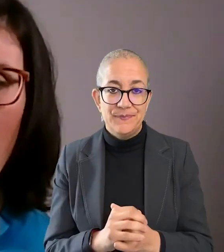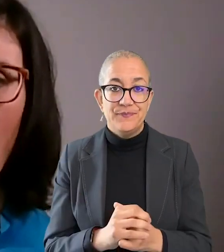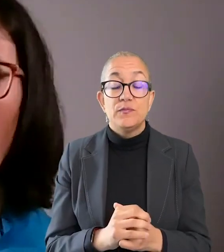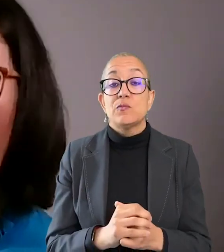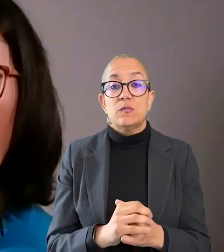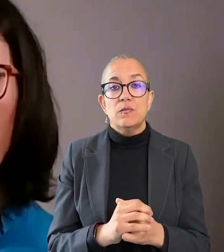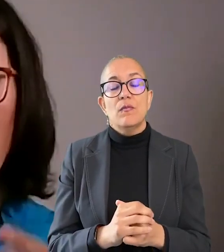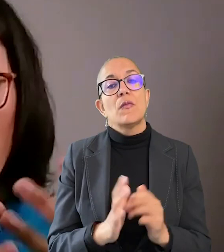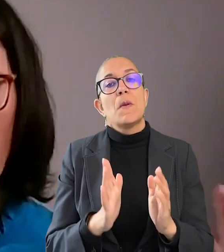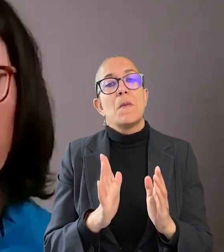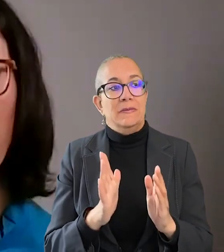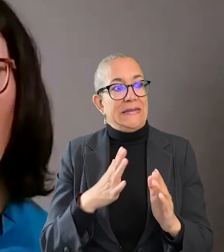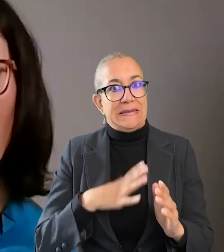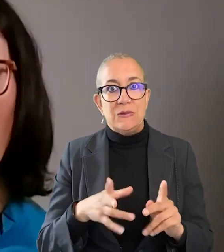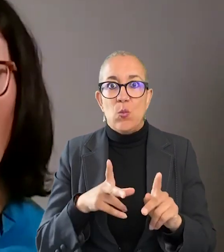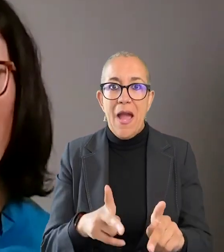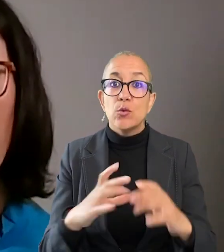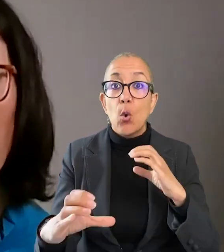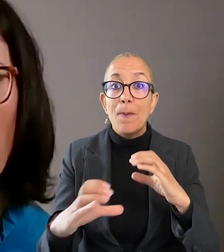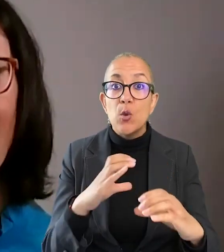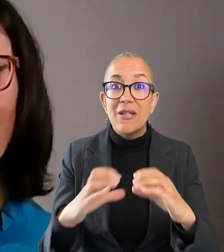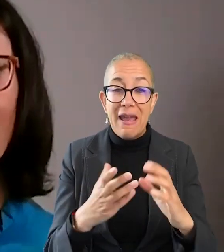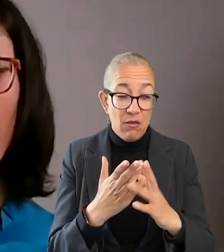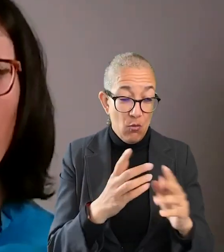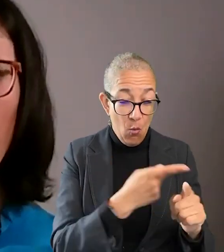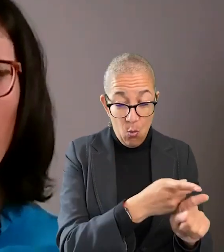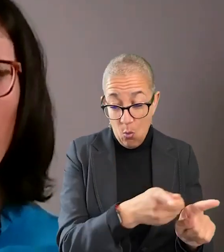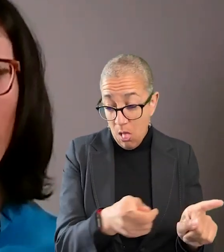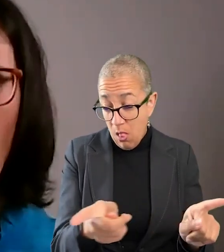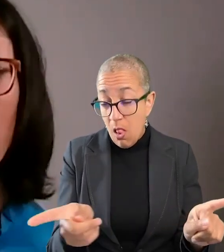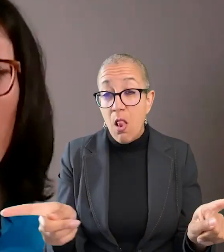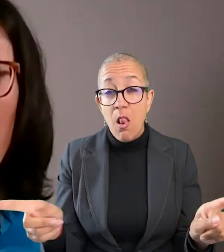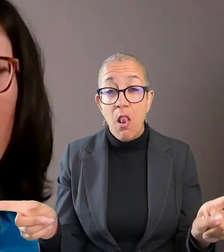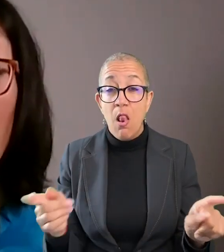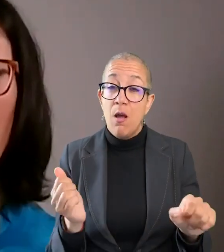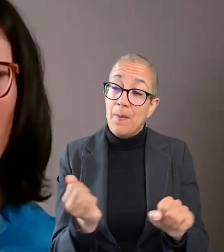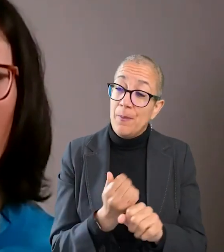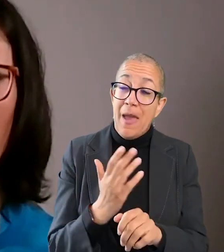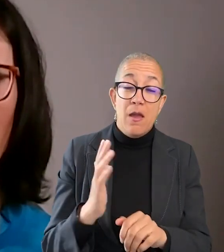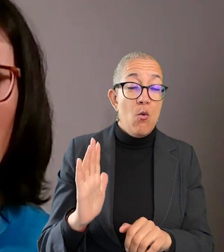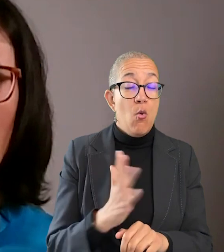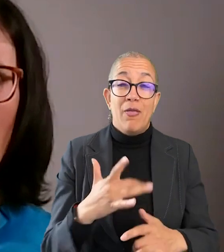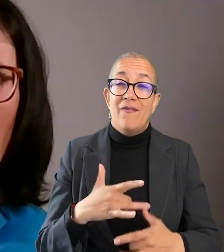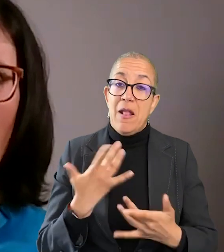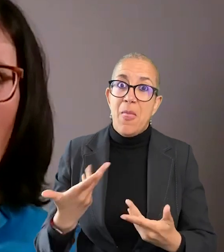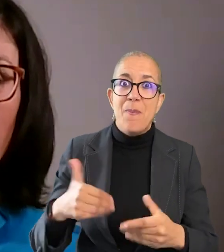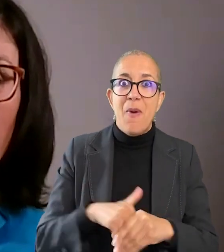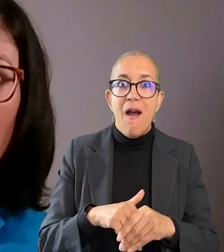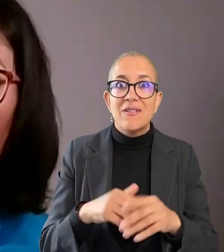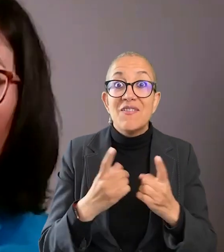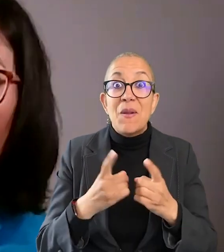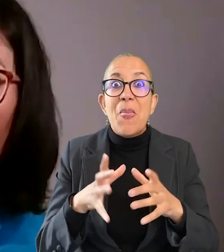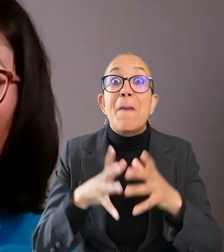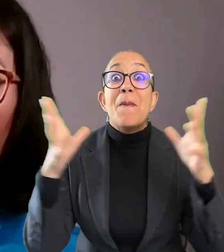to have a way of communicating across the whole of the teams that makes everyone feel that they're part of something bigger than themselves.